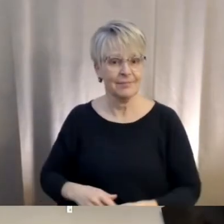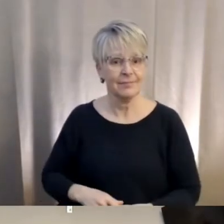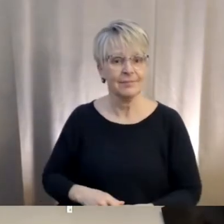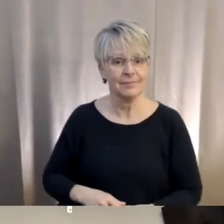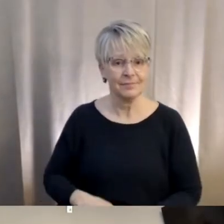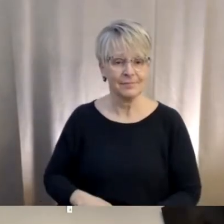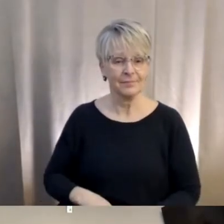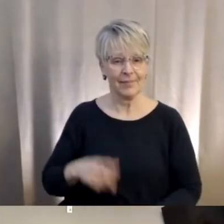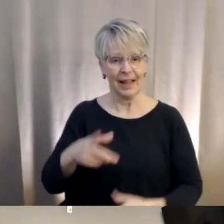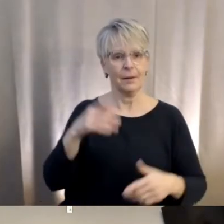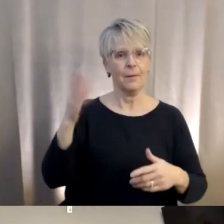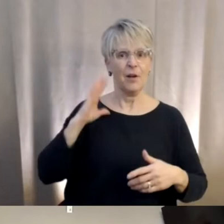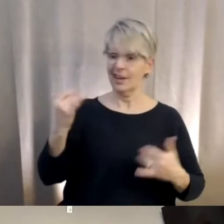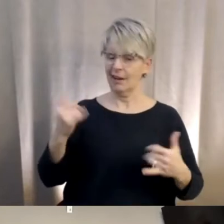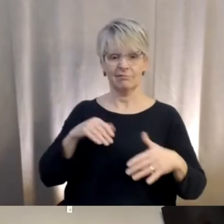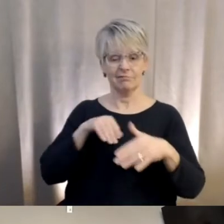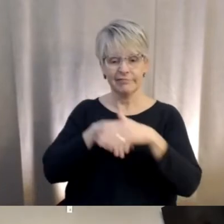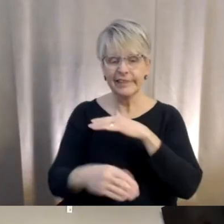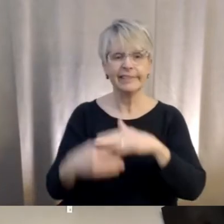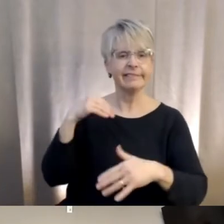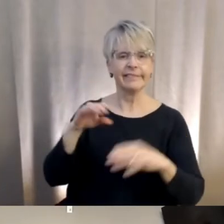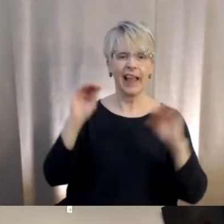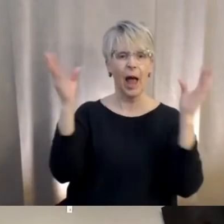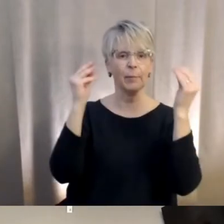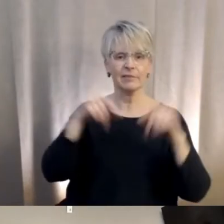In and out of the ambulance, like, she owns him, front seat, back seat.